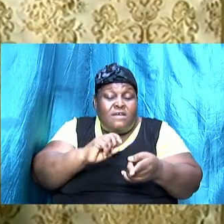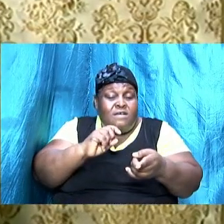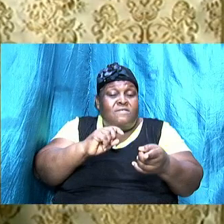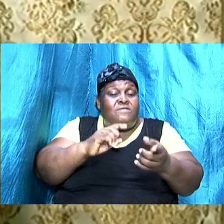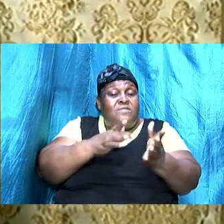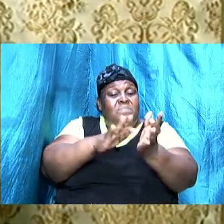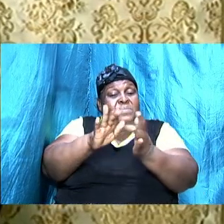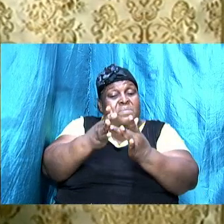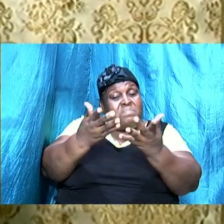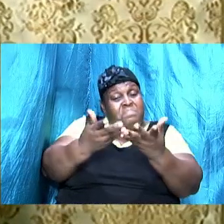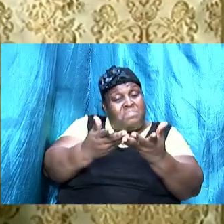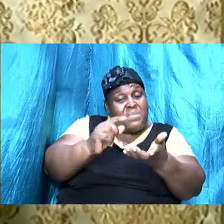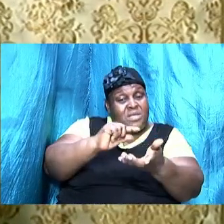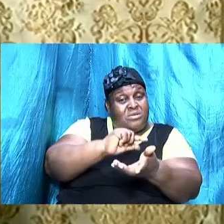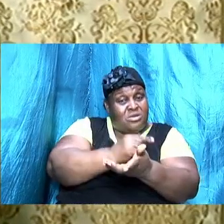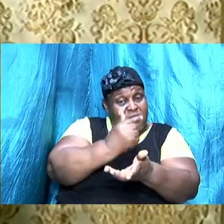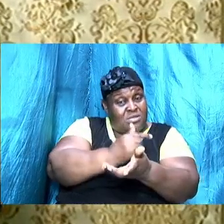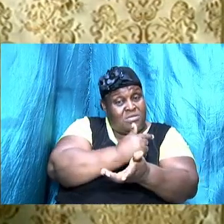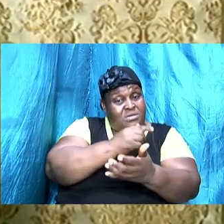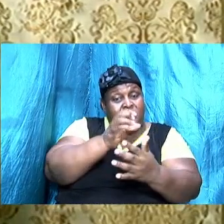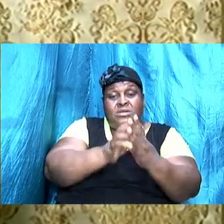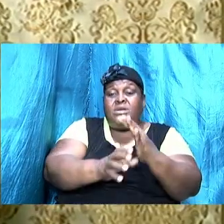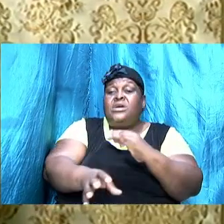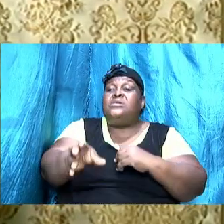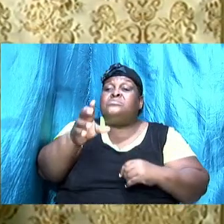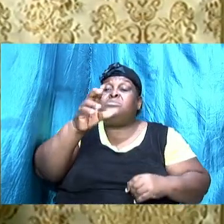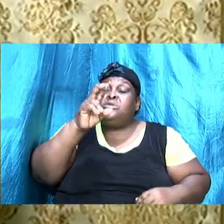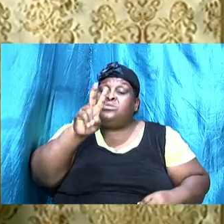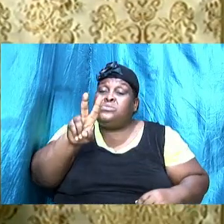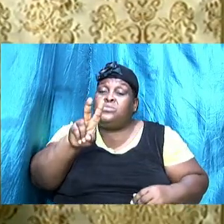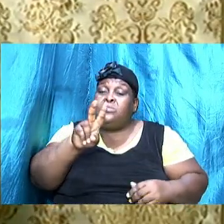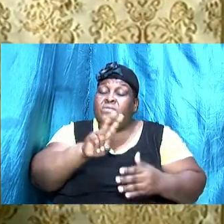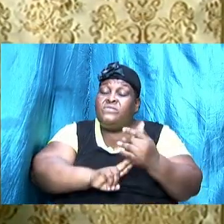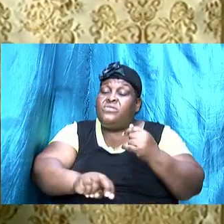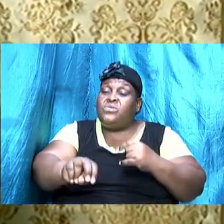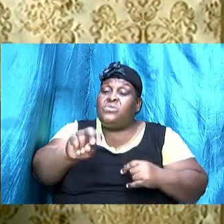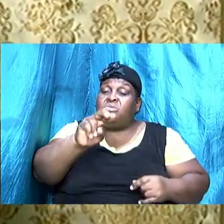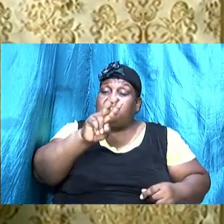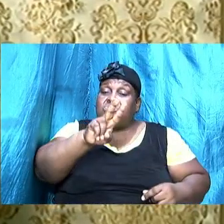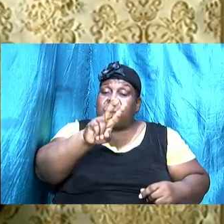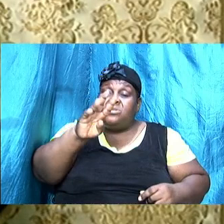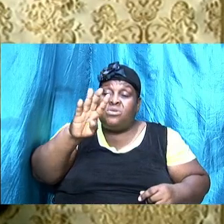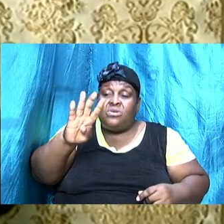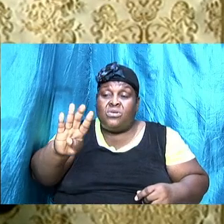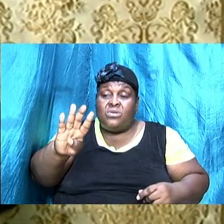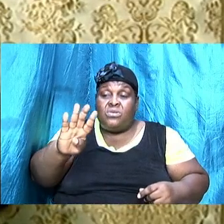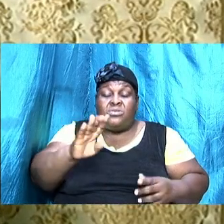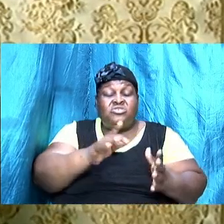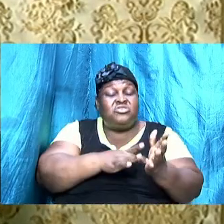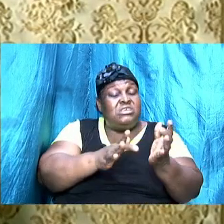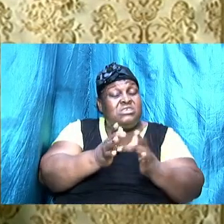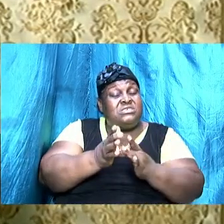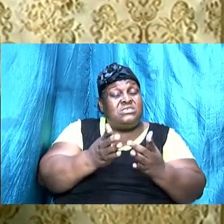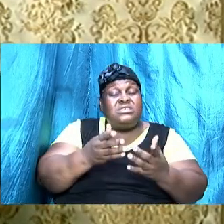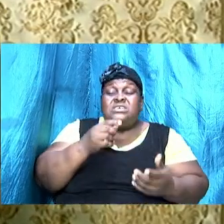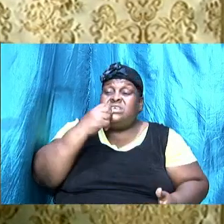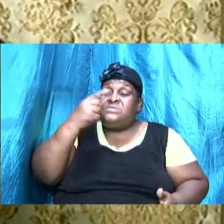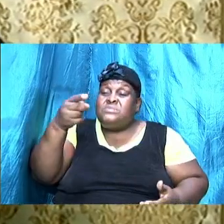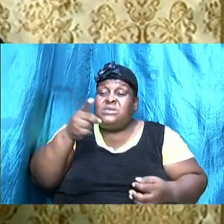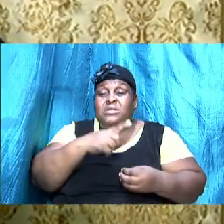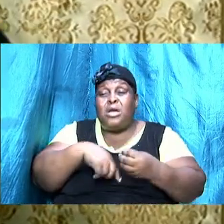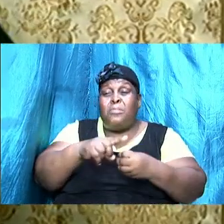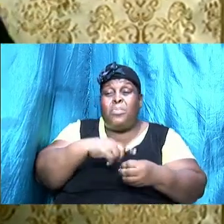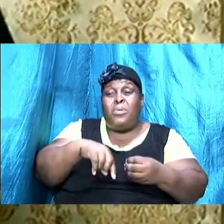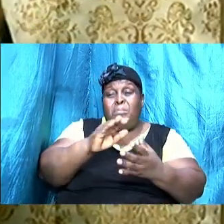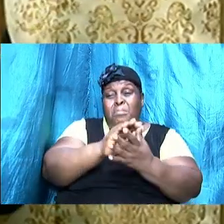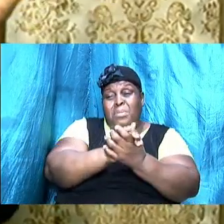Genesis, chapter 2 and verse 24. So that Jesus is talking about marriage and